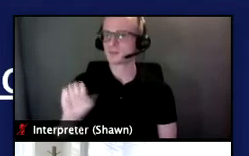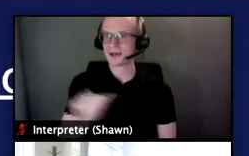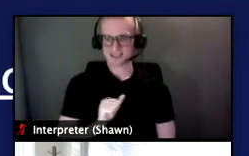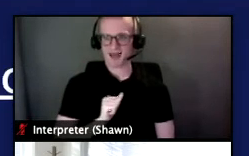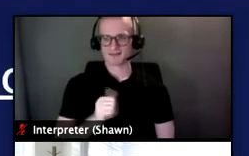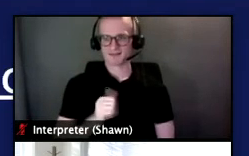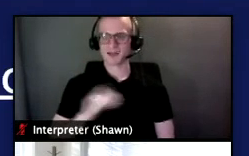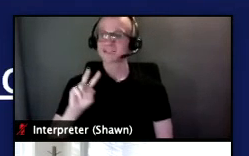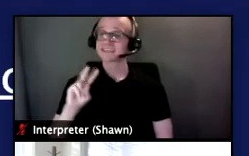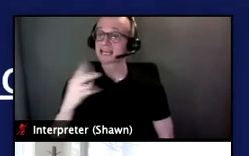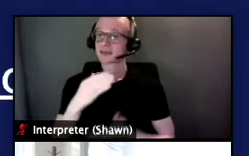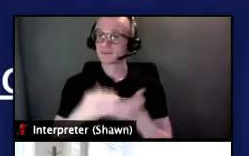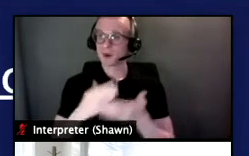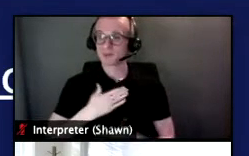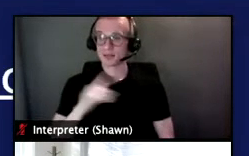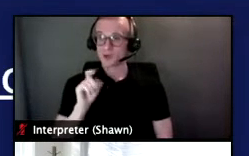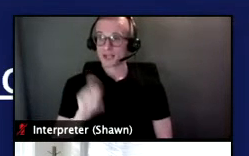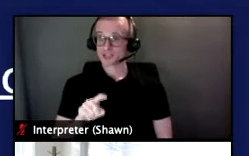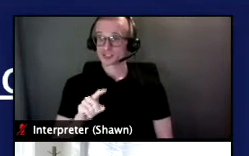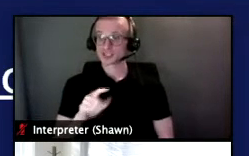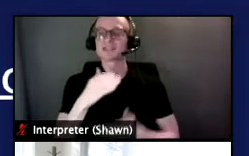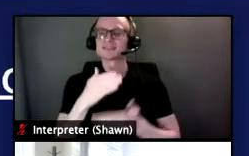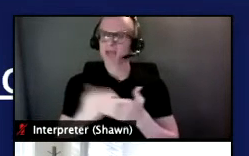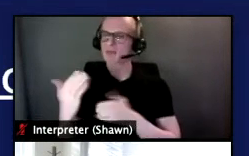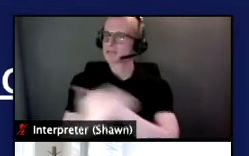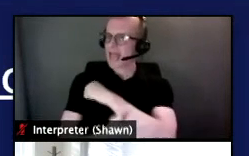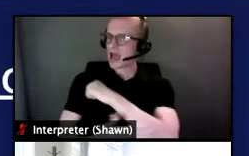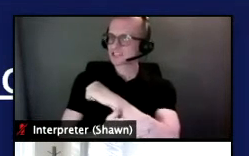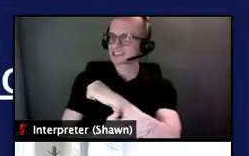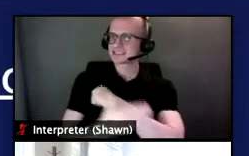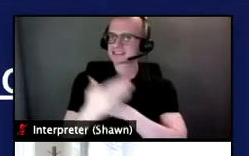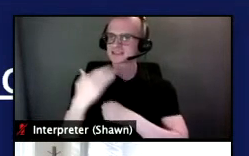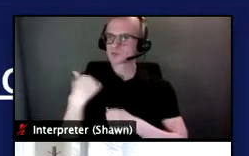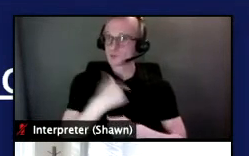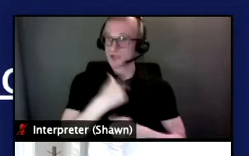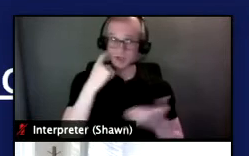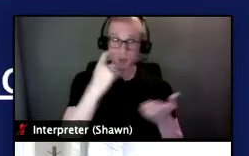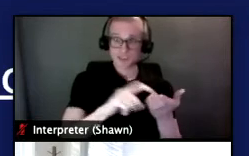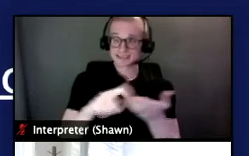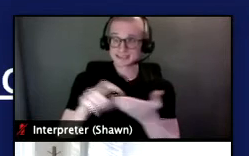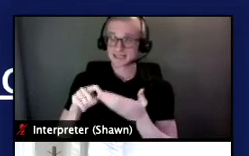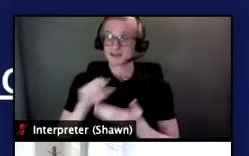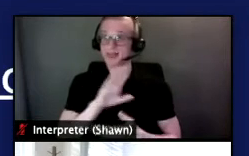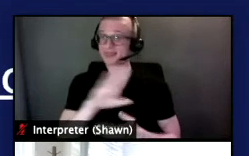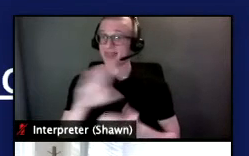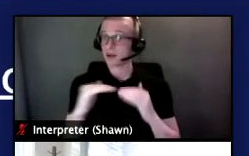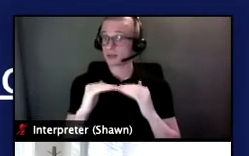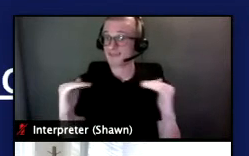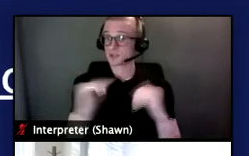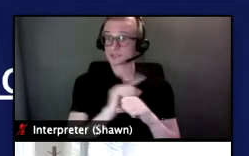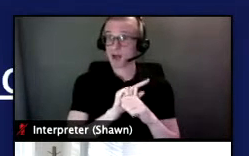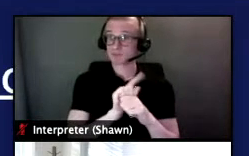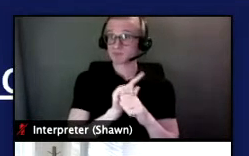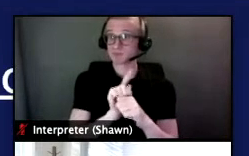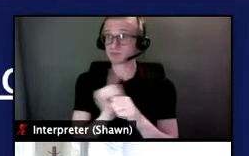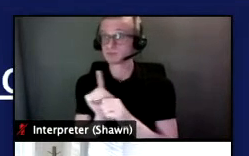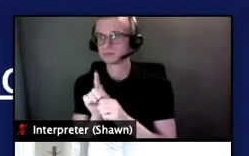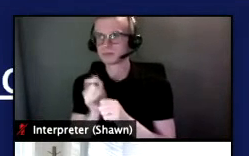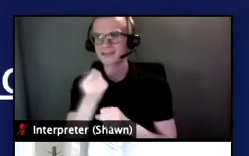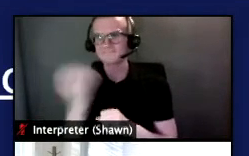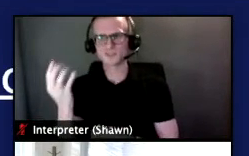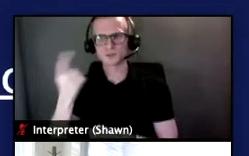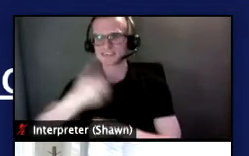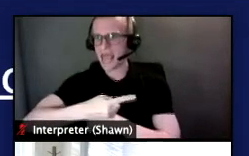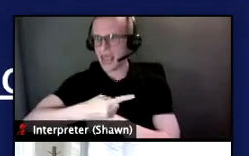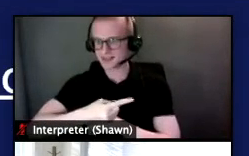my question was, we see some of these counties just kind of blowing through these levels, in days time, way faster